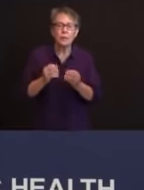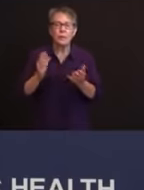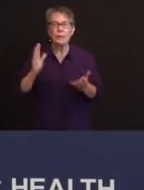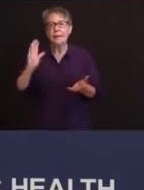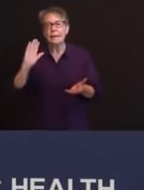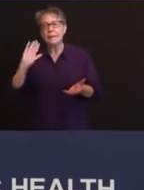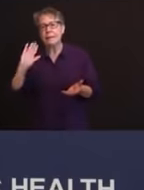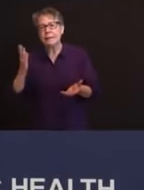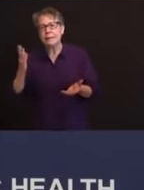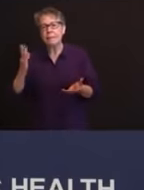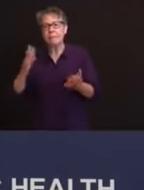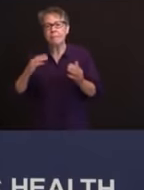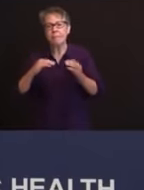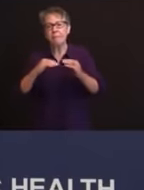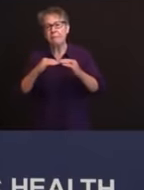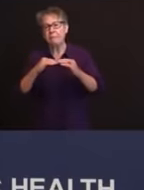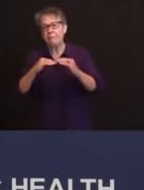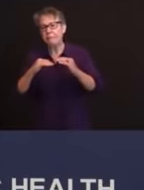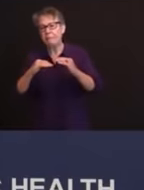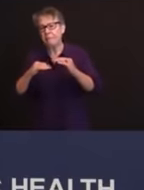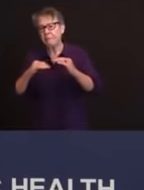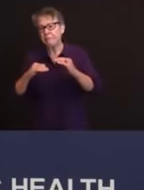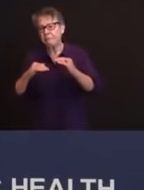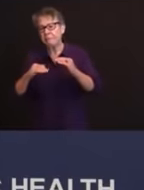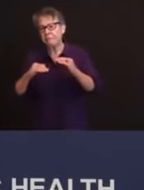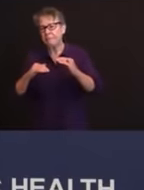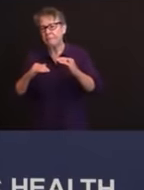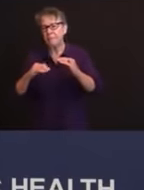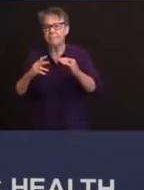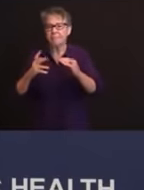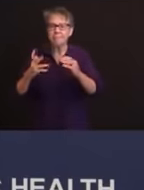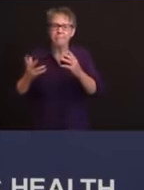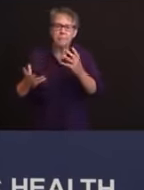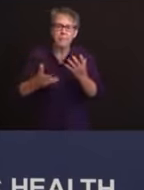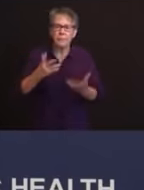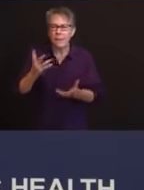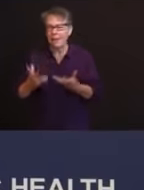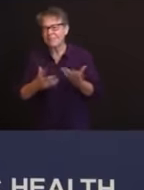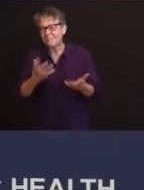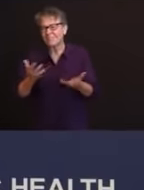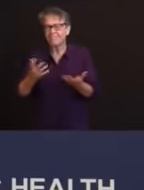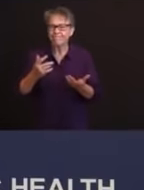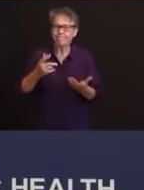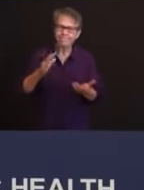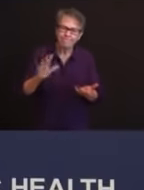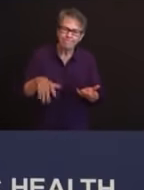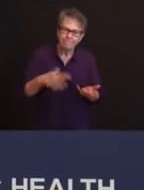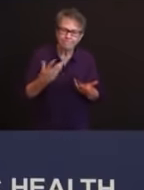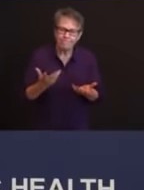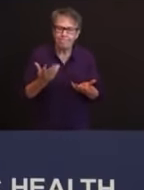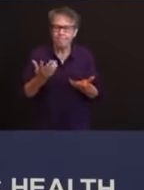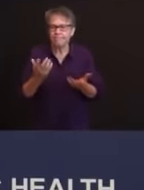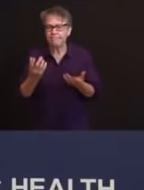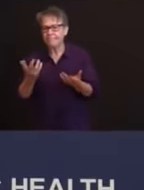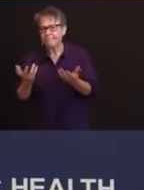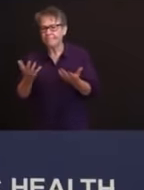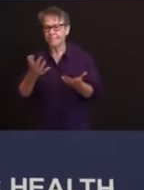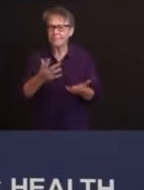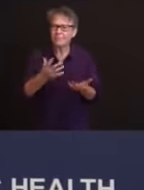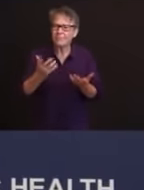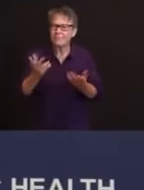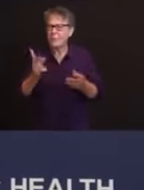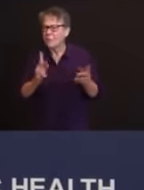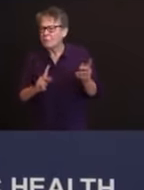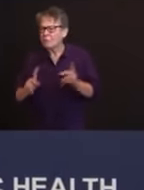much the exception as today maybe more than we would, than you otherwise. You've got a little bit of a data question that you were